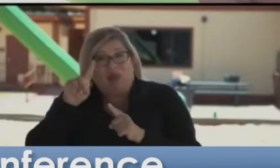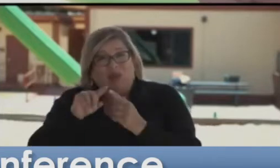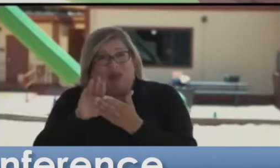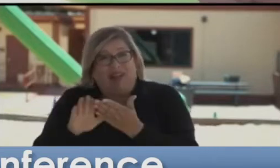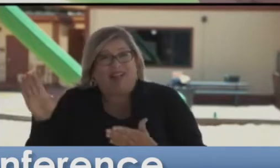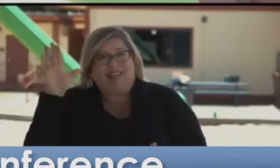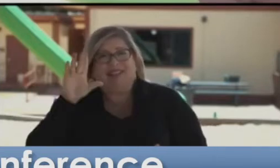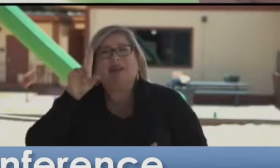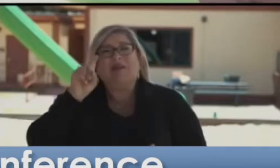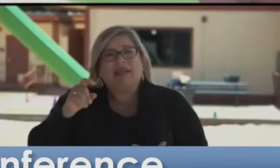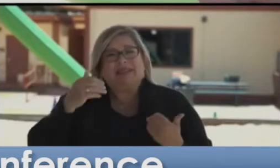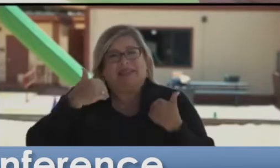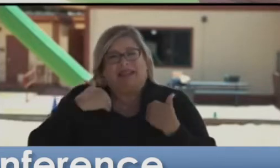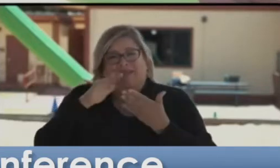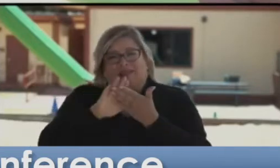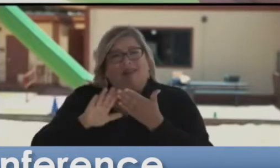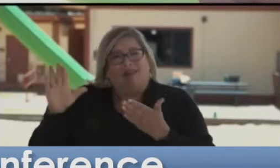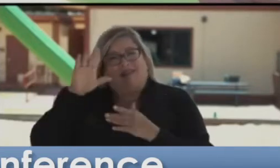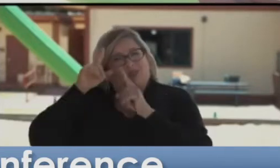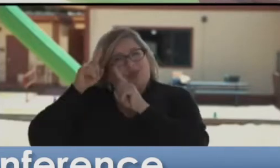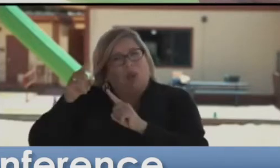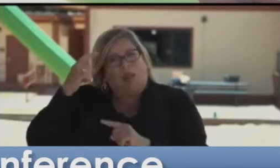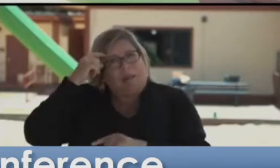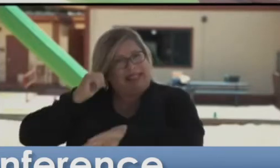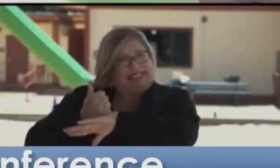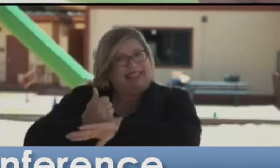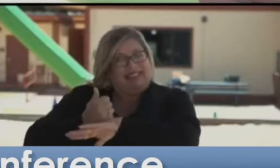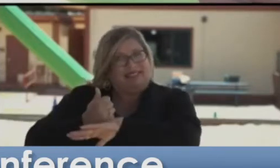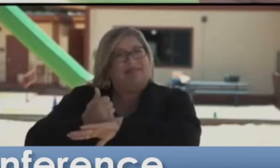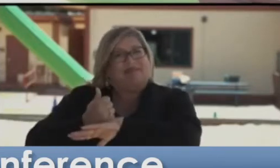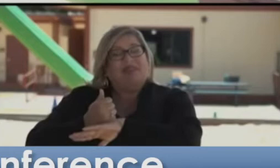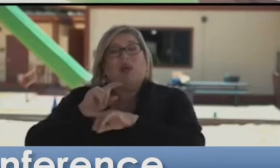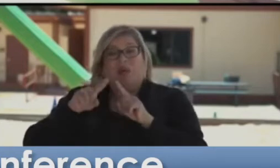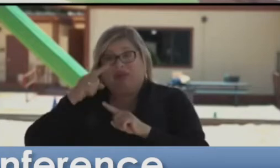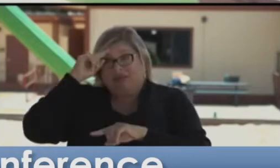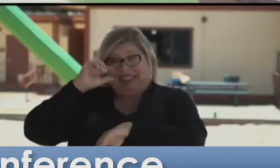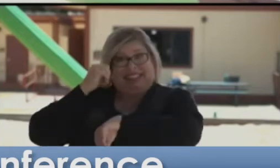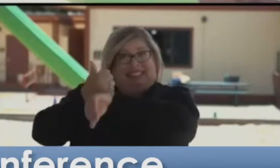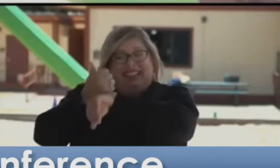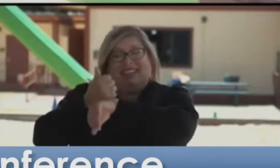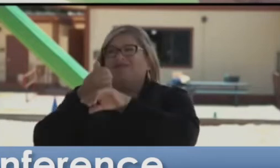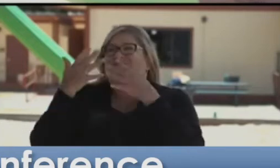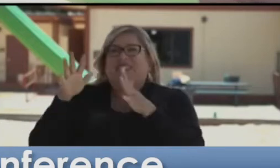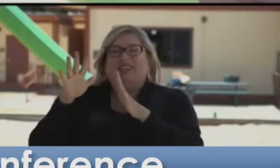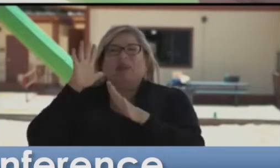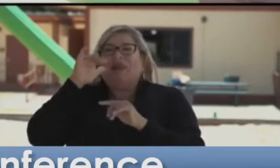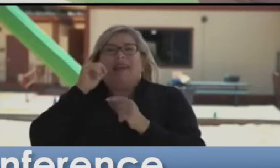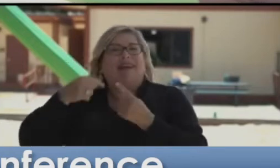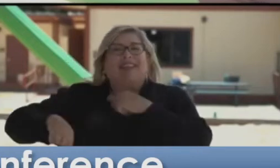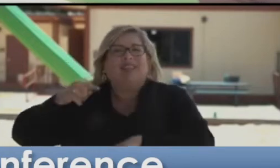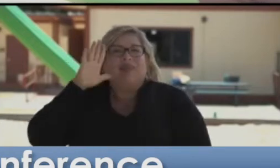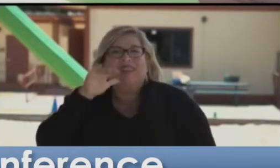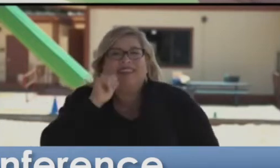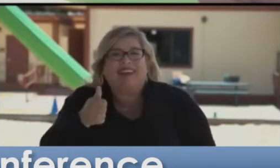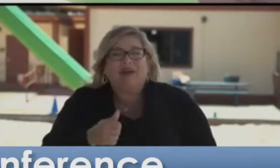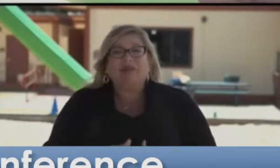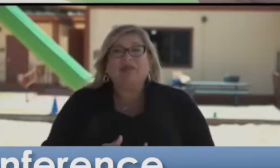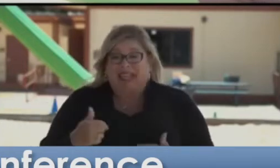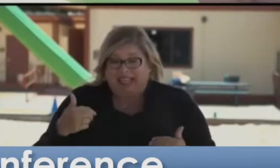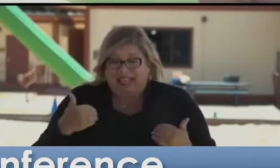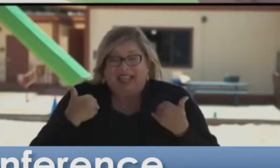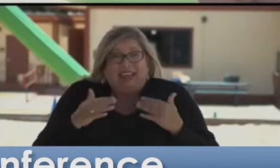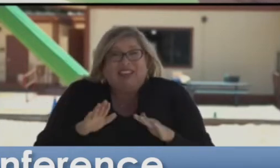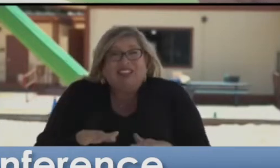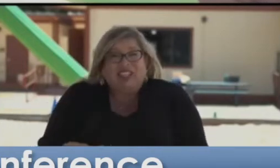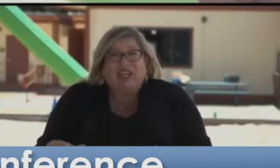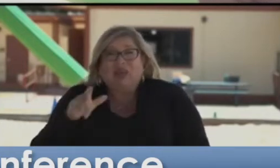create a college calling mindset. And once a mind is stretched, it never goes back to its original form. A young child with even